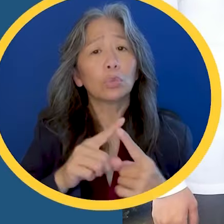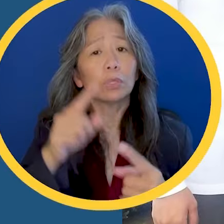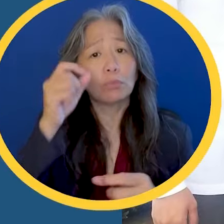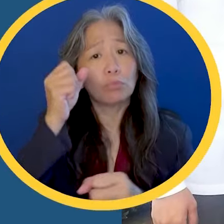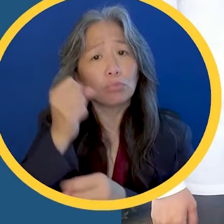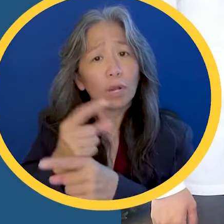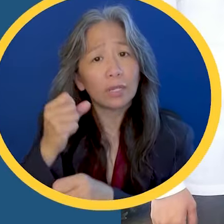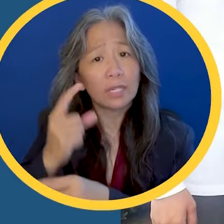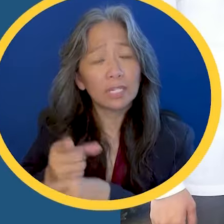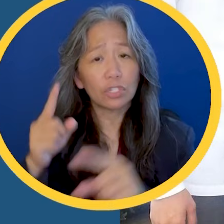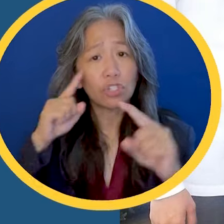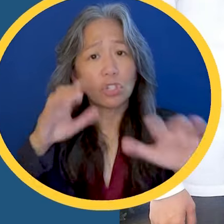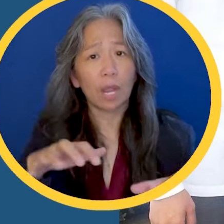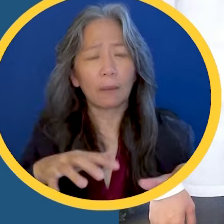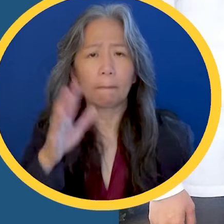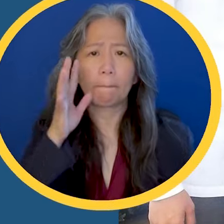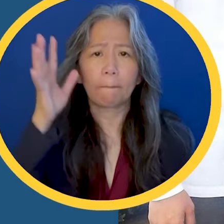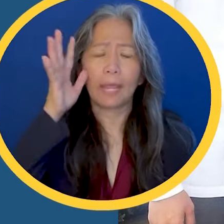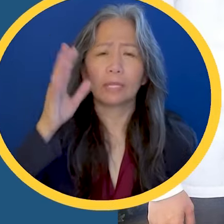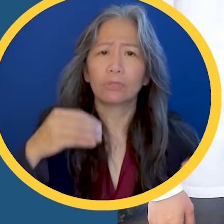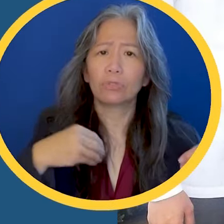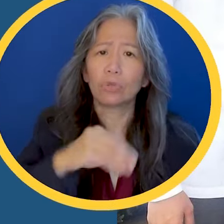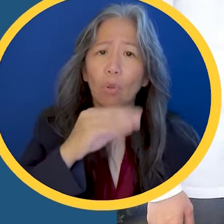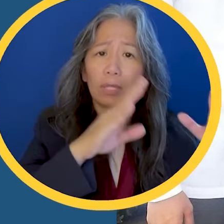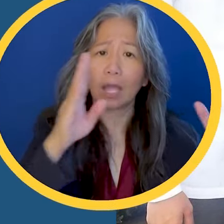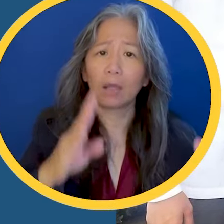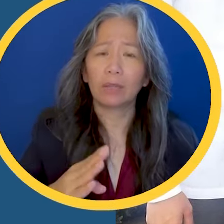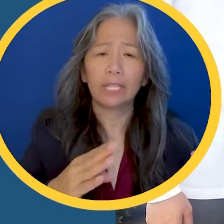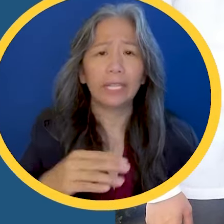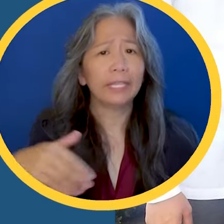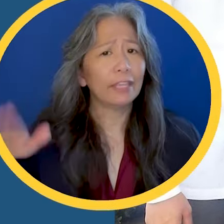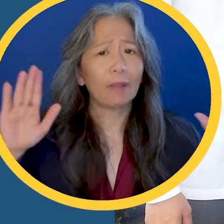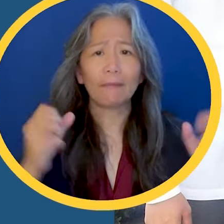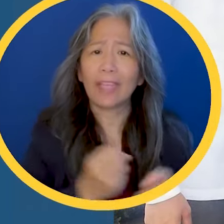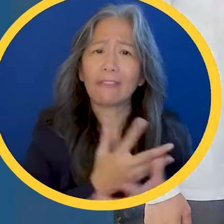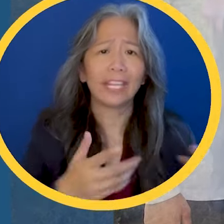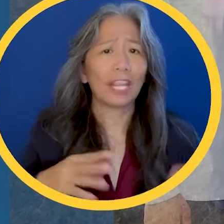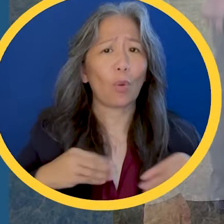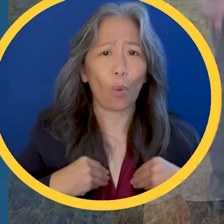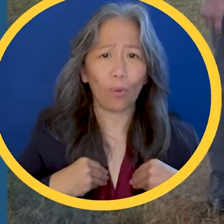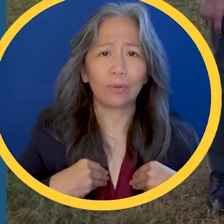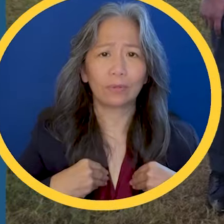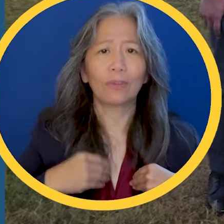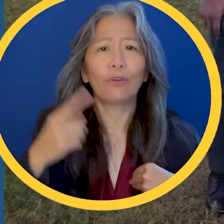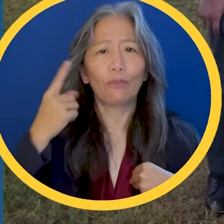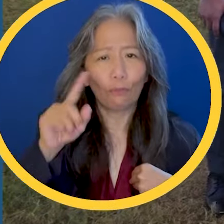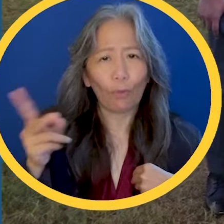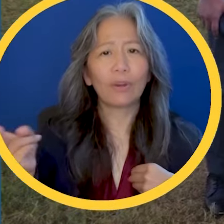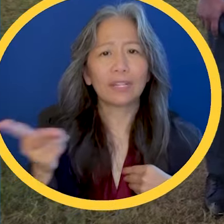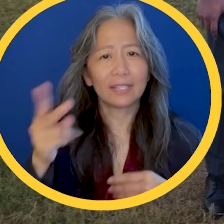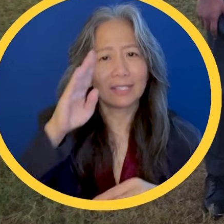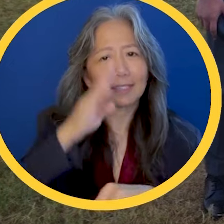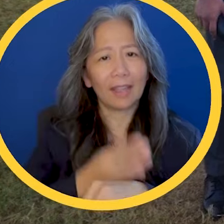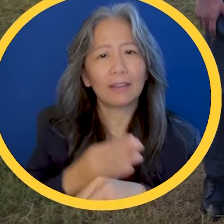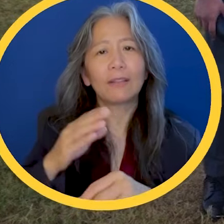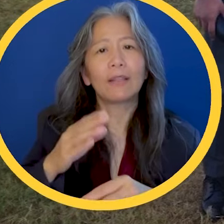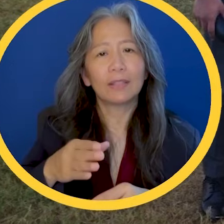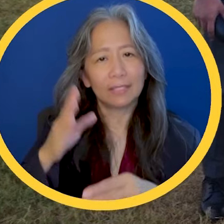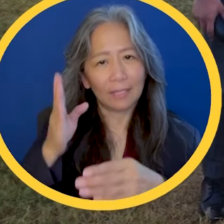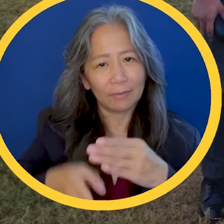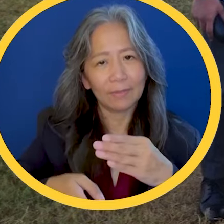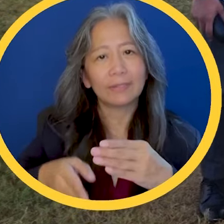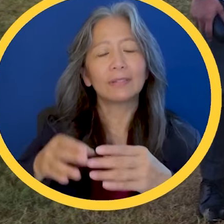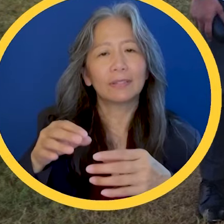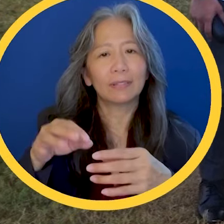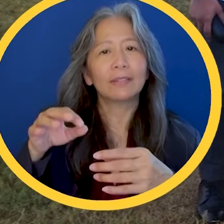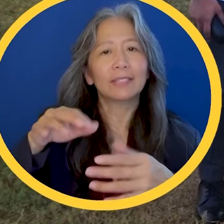To the brothers' shock, their parents sold their home, gave up the only thing they owned, all for the sake of their sons being